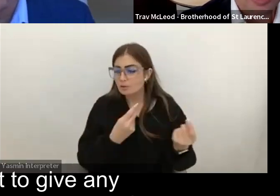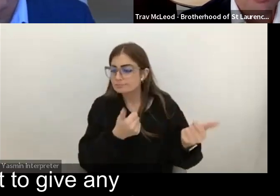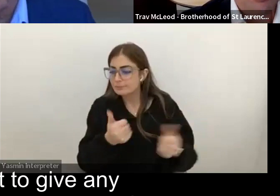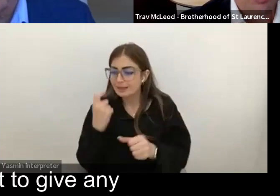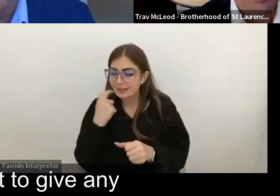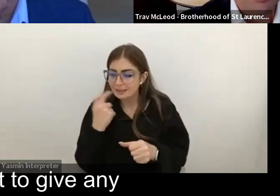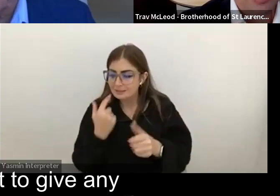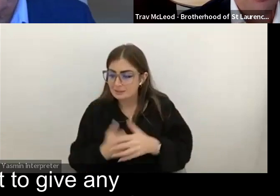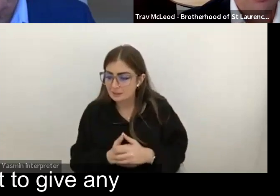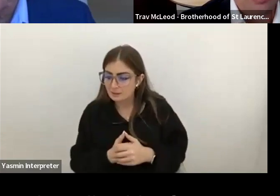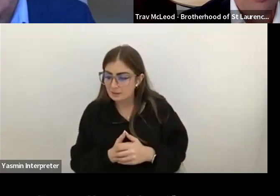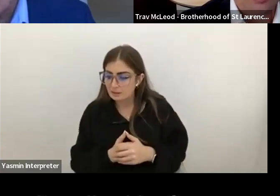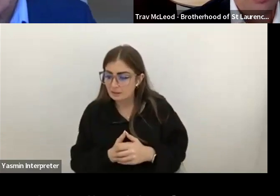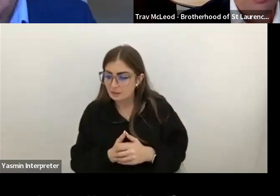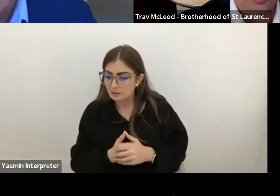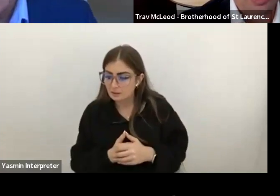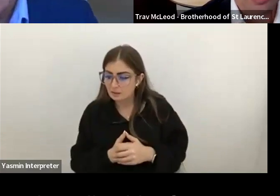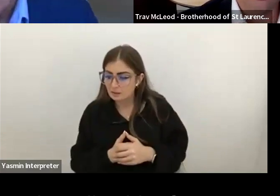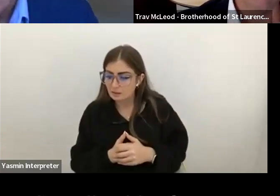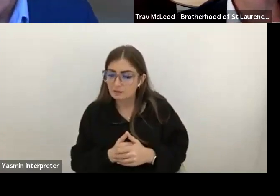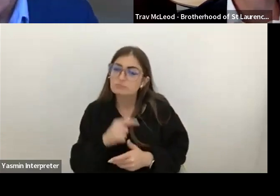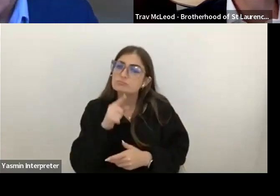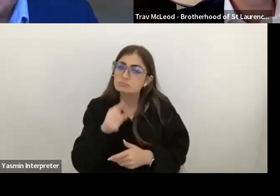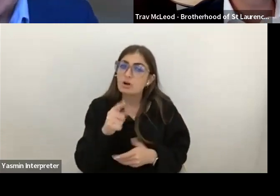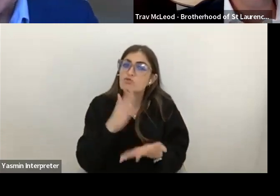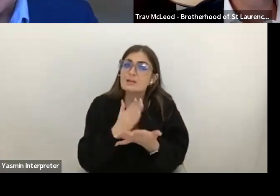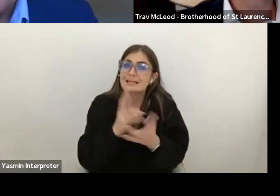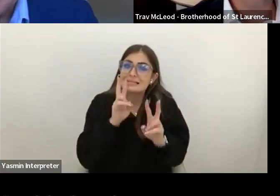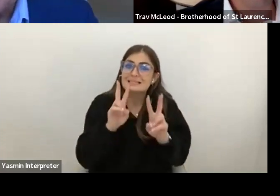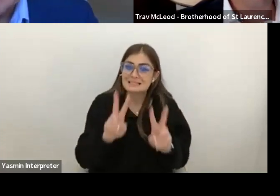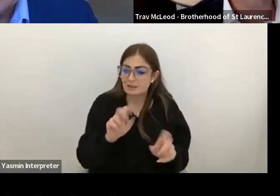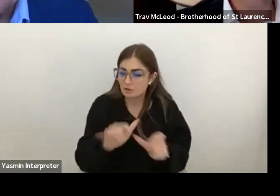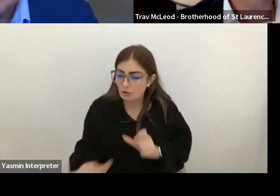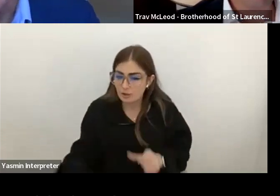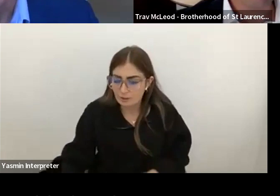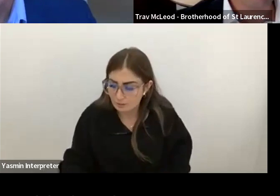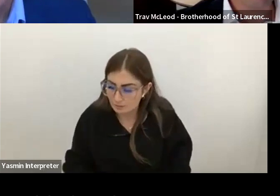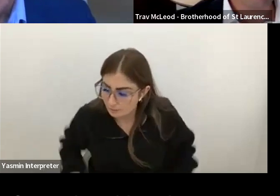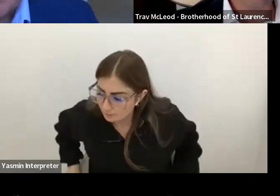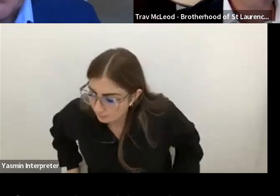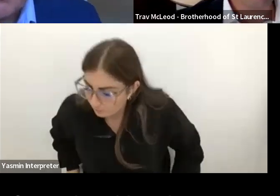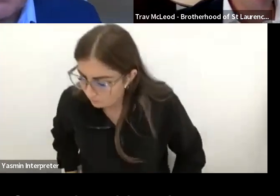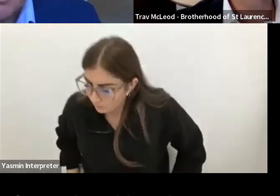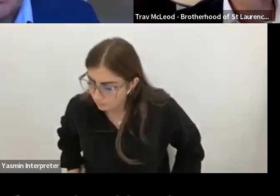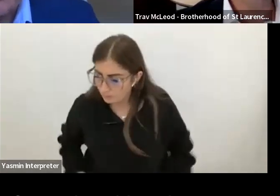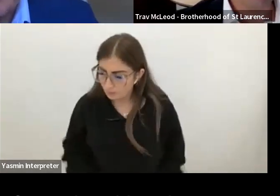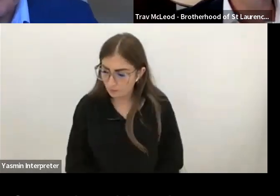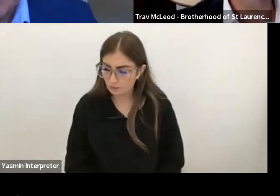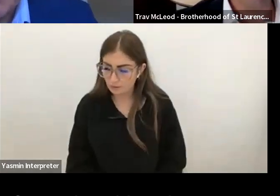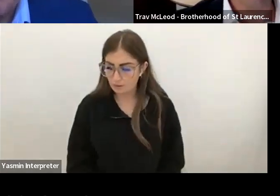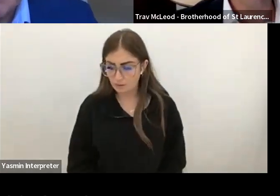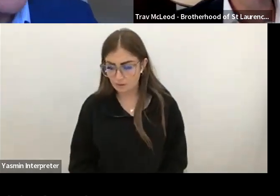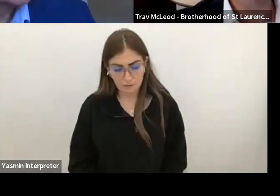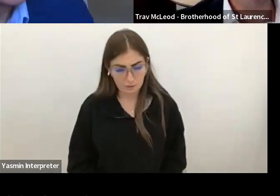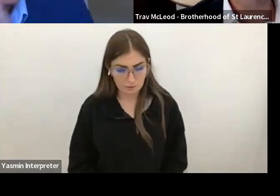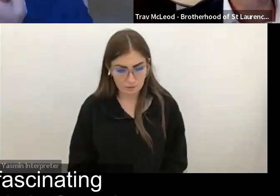any examples from your perspective of where you've seen it really shine? Yeah, so at a big level and then at a sort of very local level.